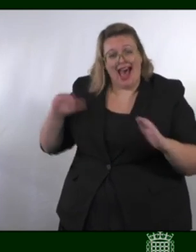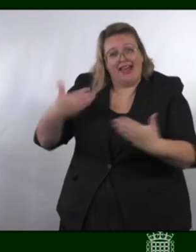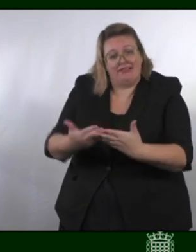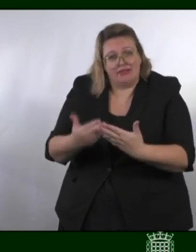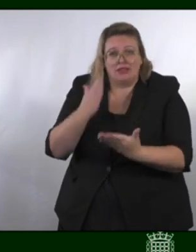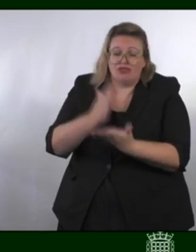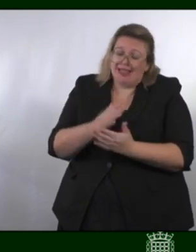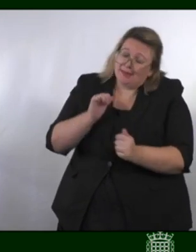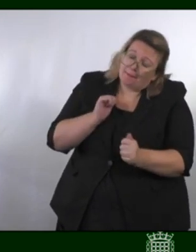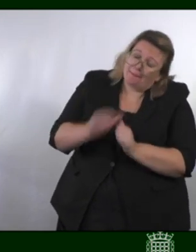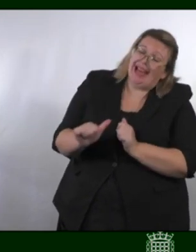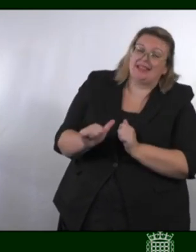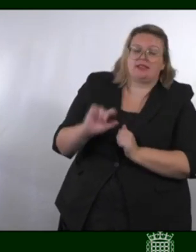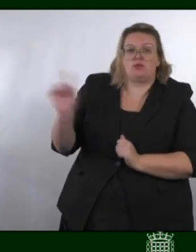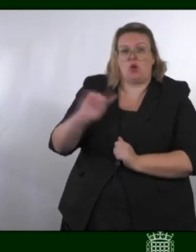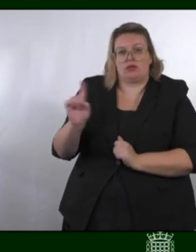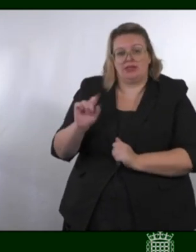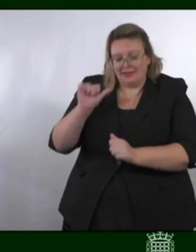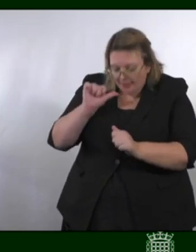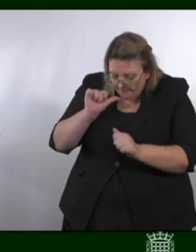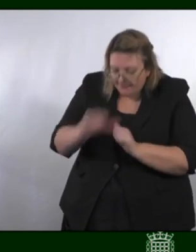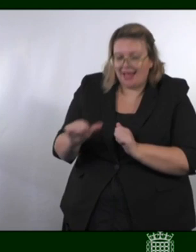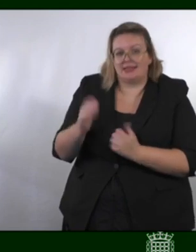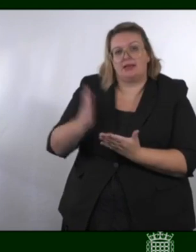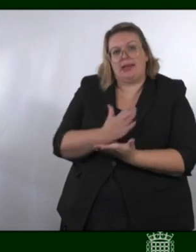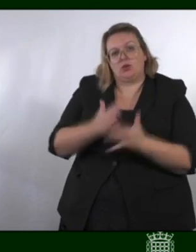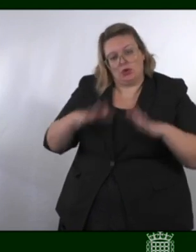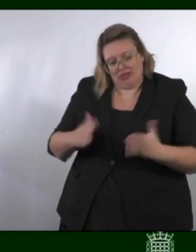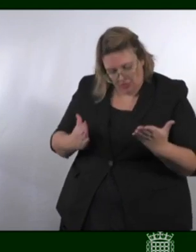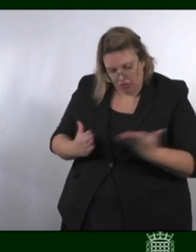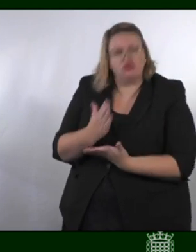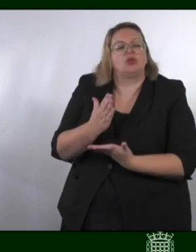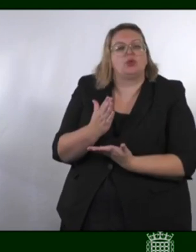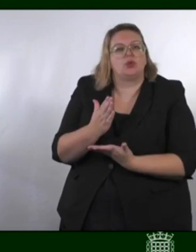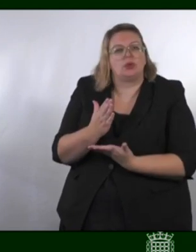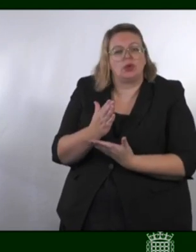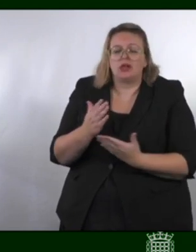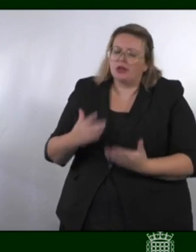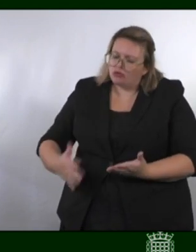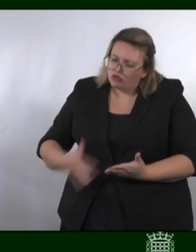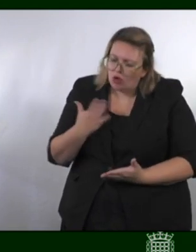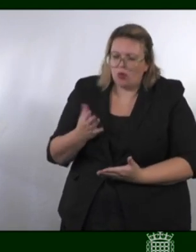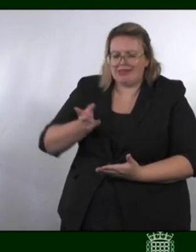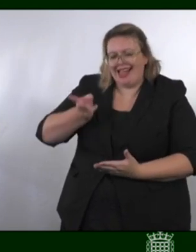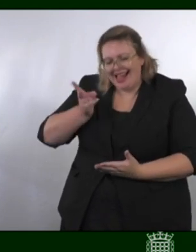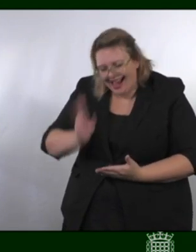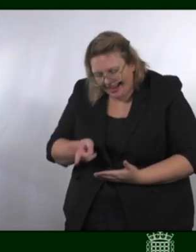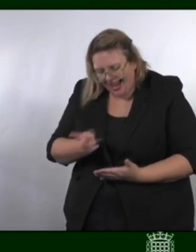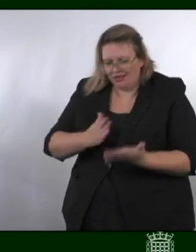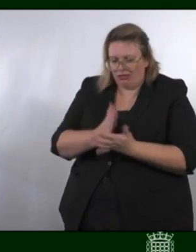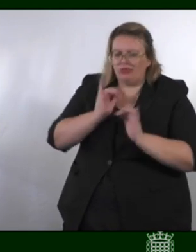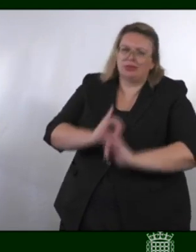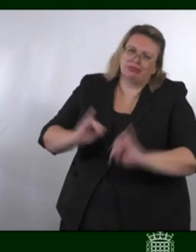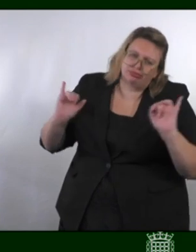Mr. Speaker, is to get our country through this crisis without going back into the social, the psychological